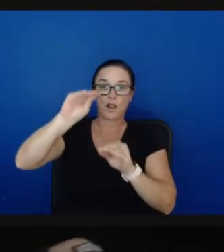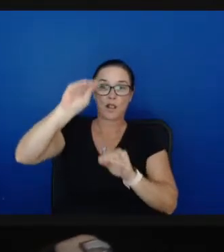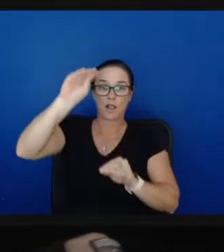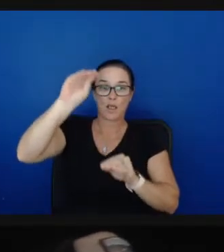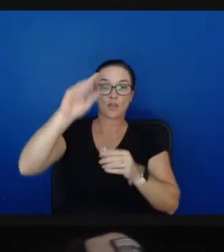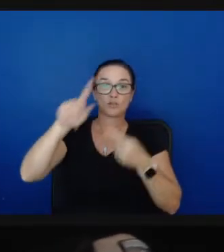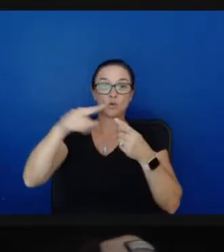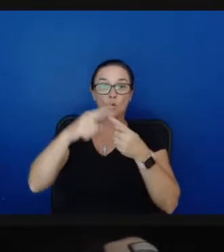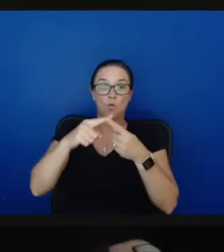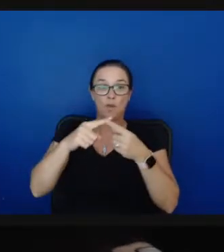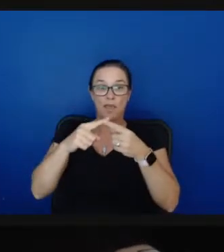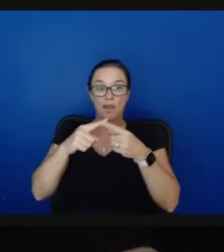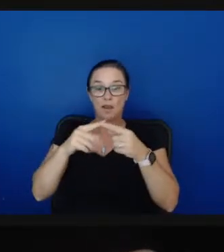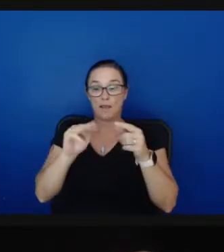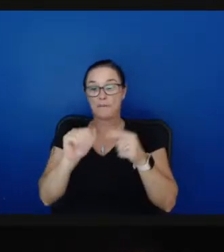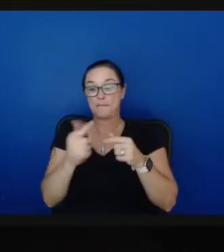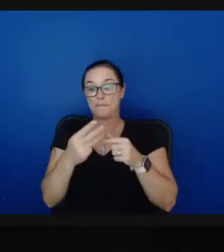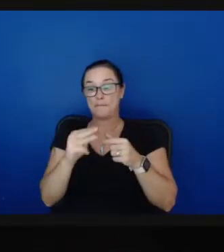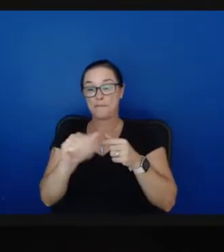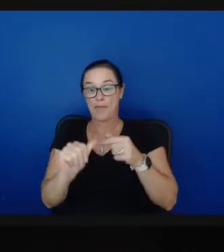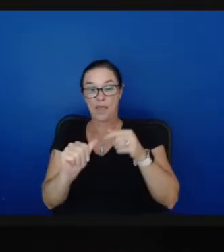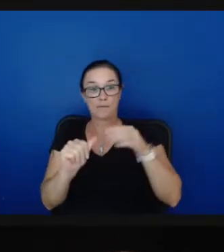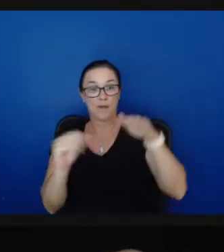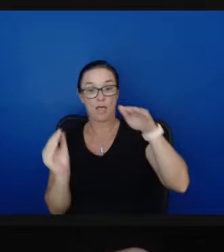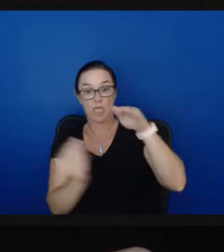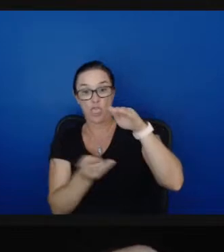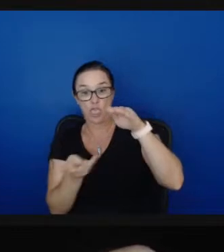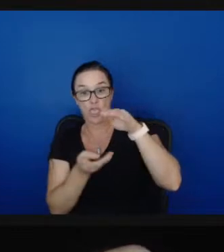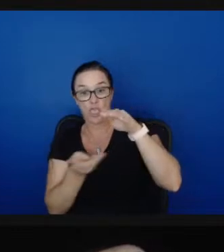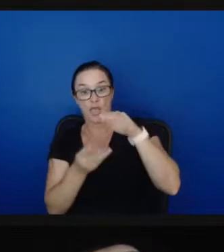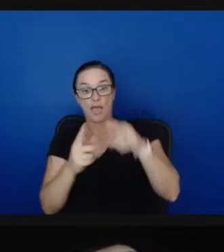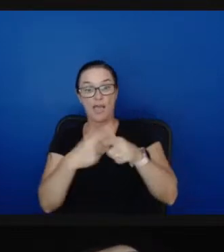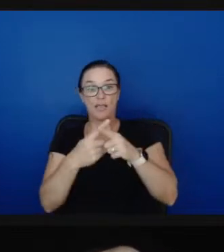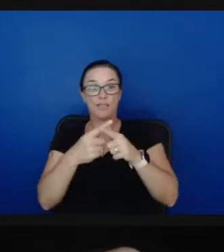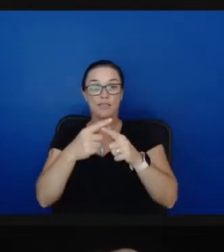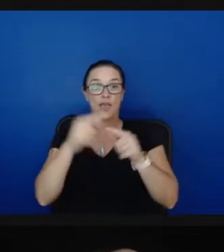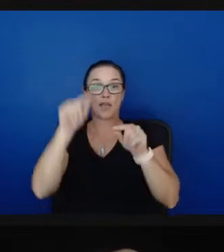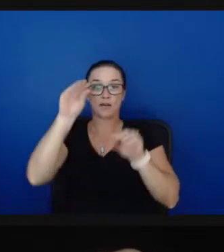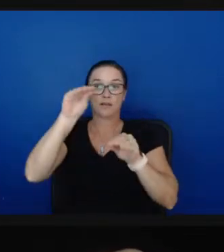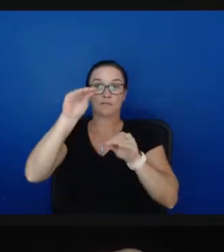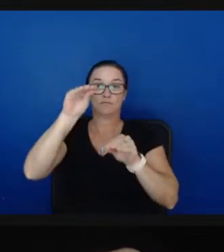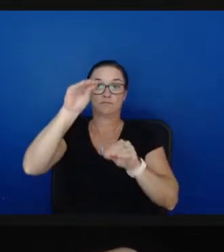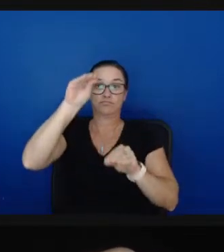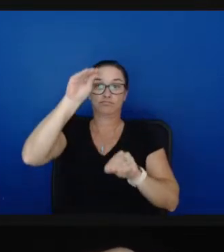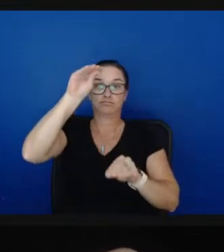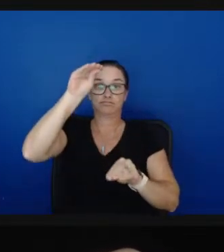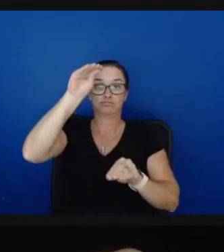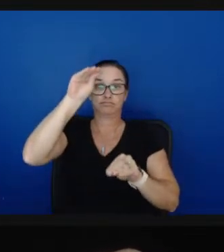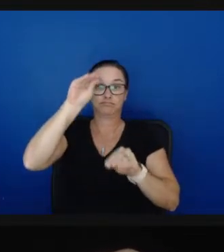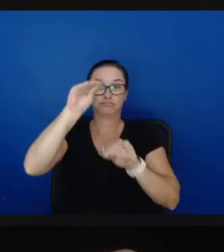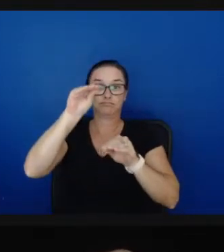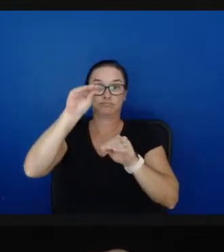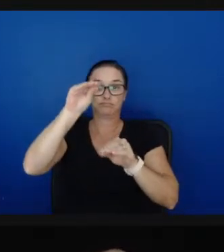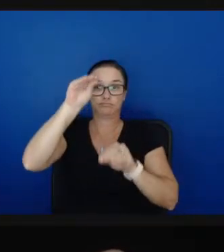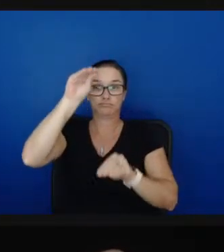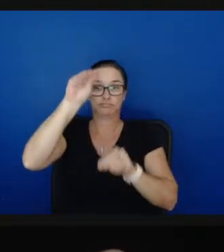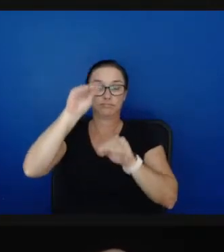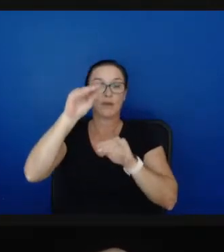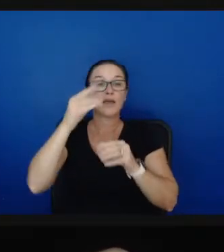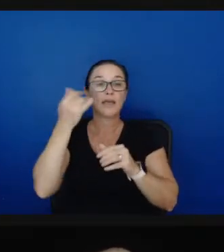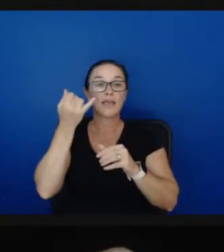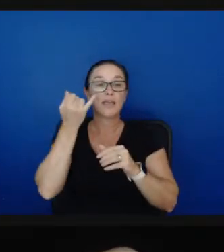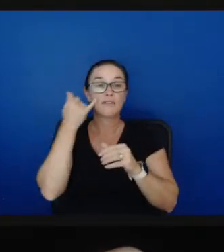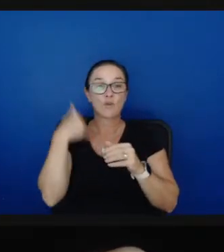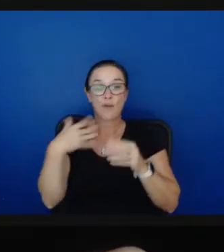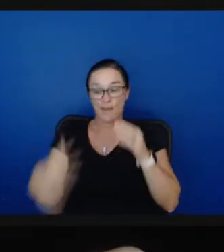a caldera, we see this line expand and contract based only on that magma reservoir. But when you have an extra reservoir